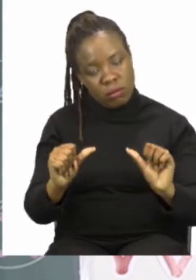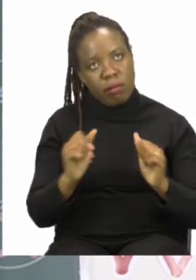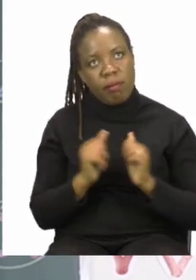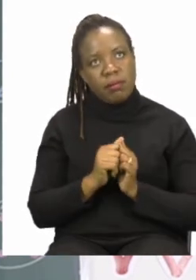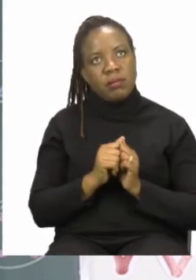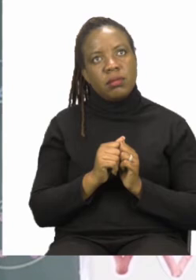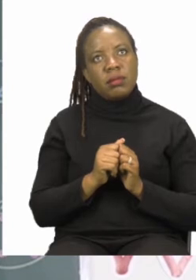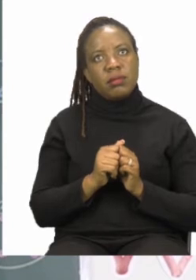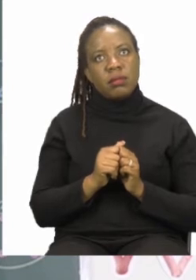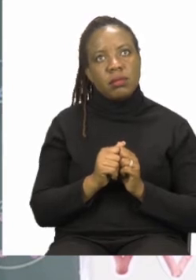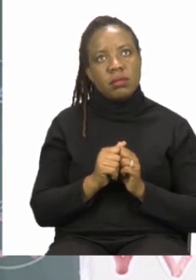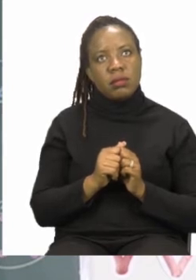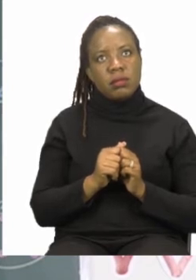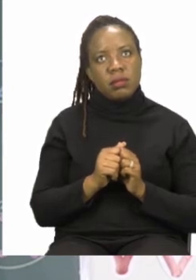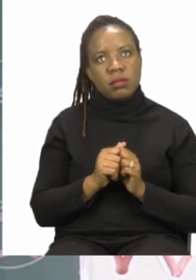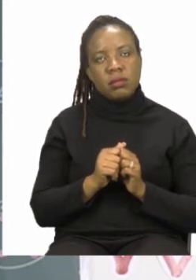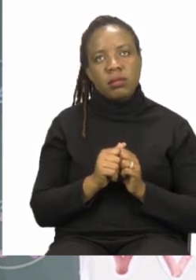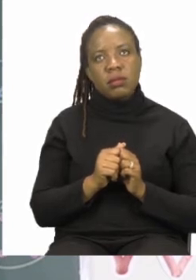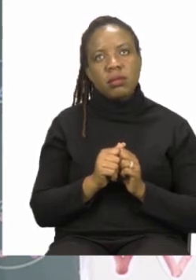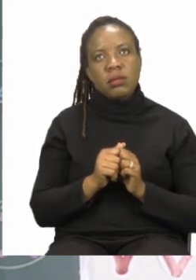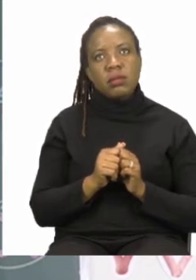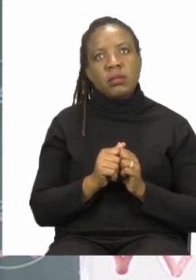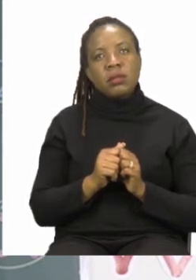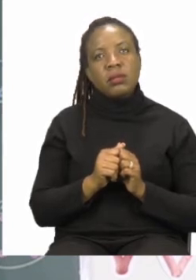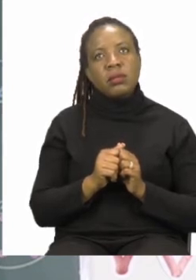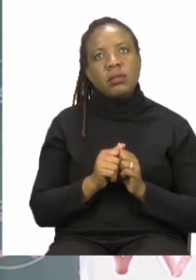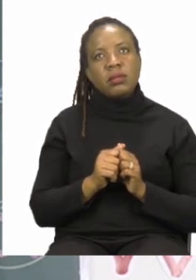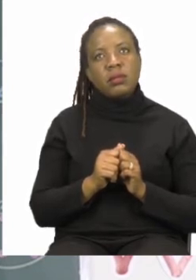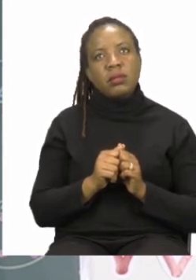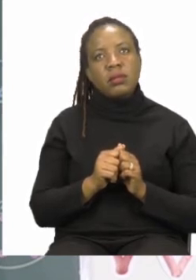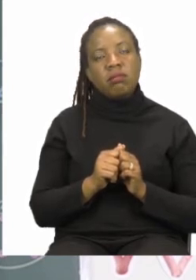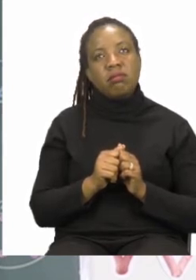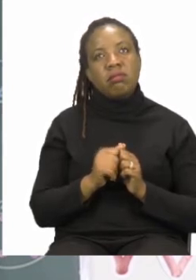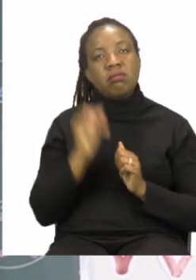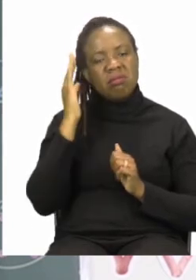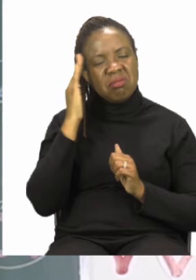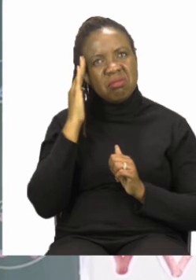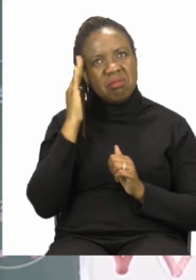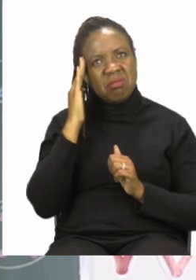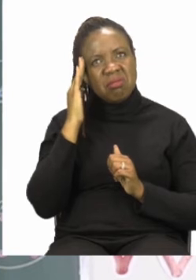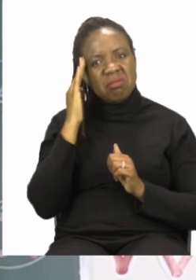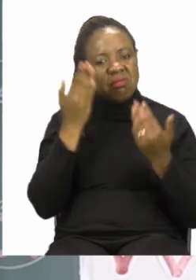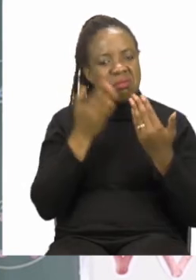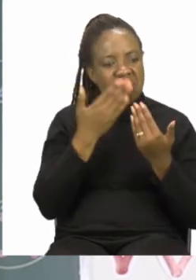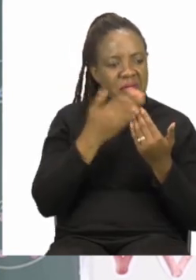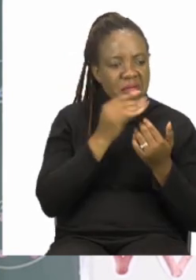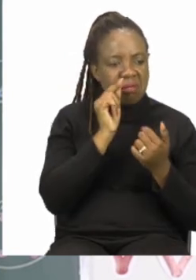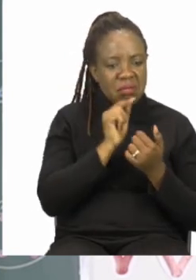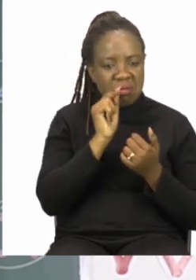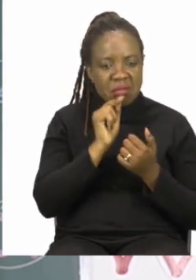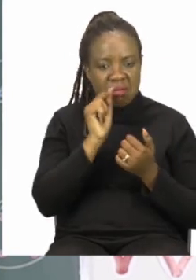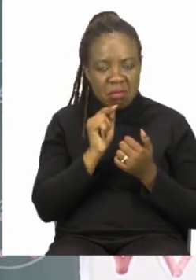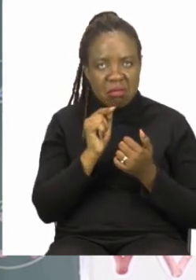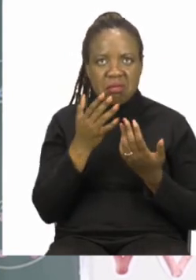for those who are still learning how to count in groups. So if you know that this one has become easy for you, move